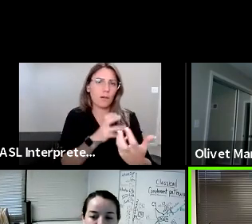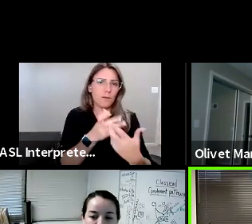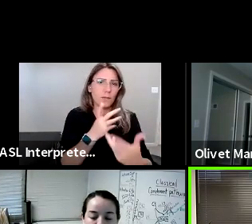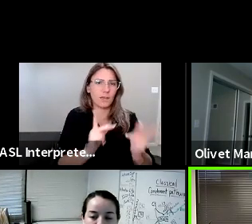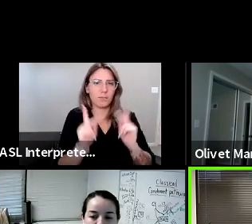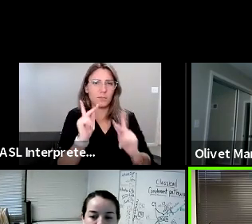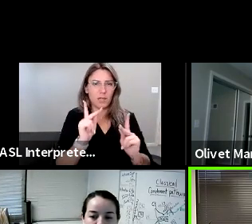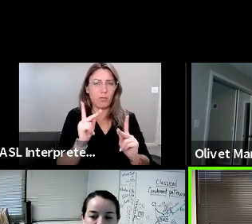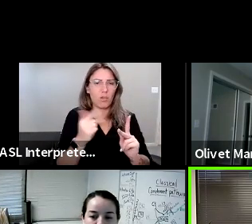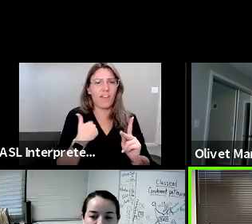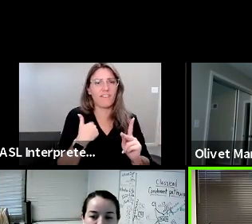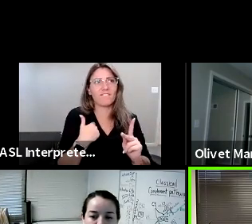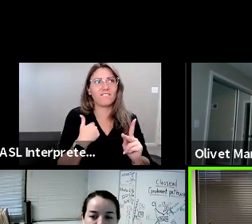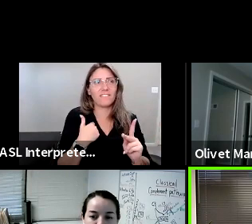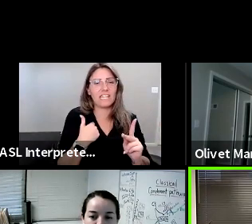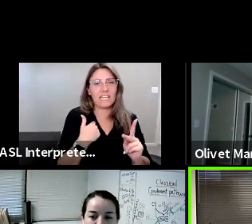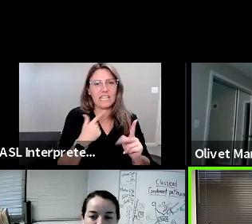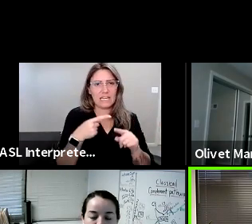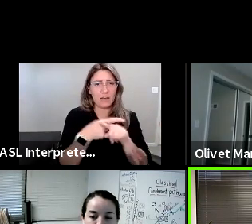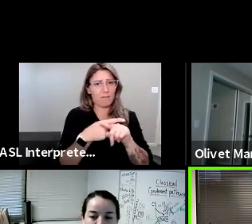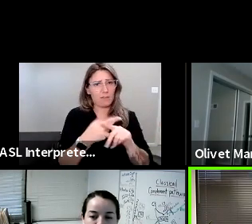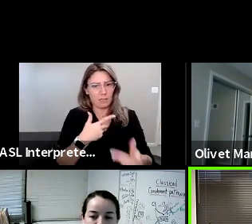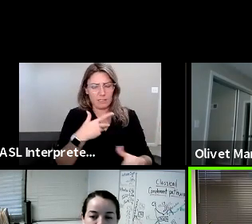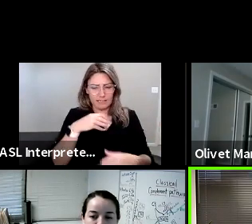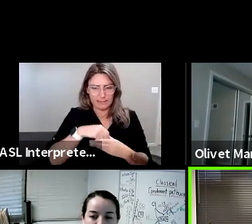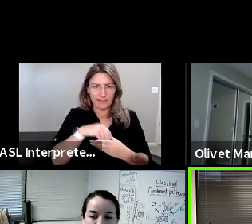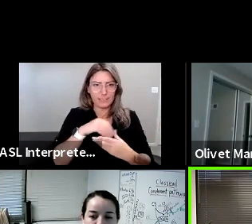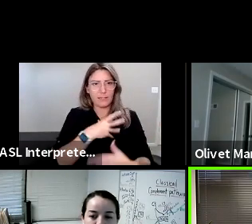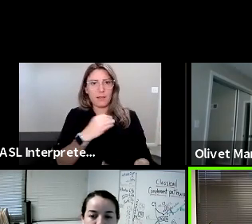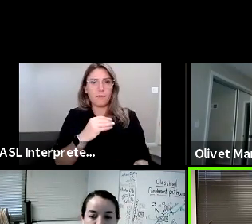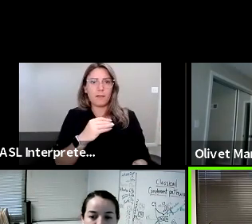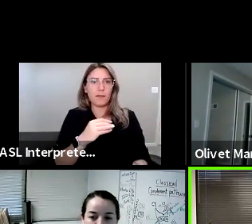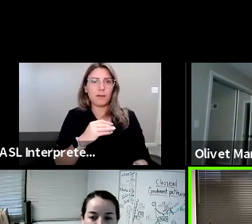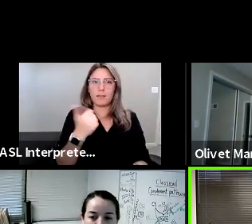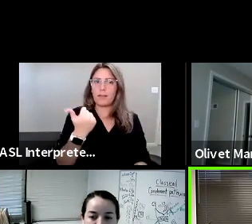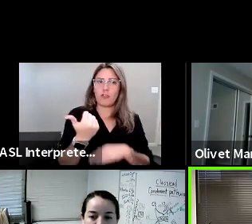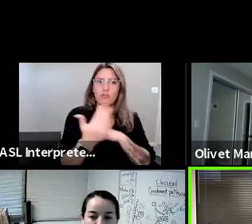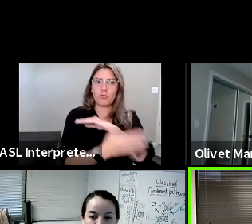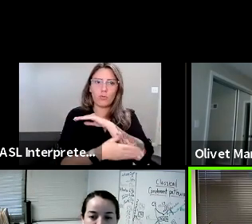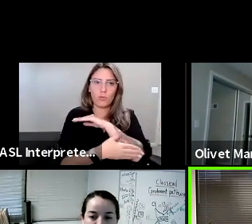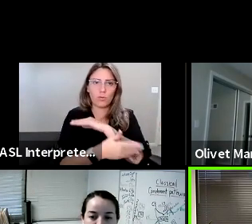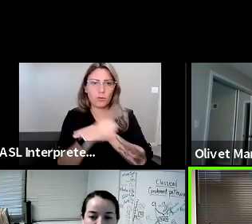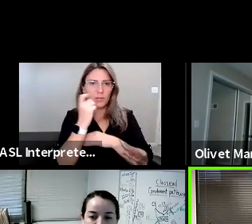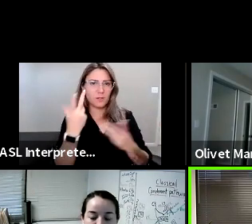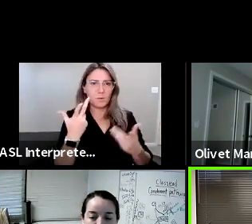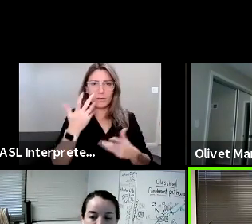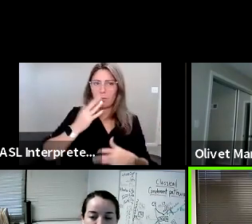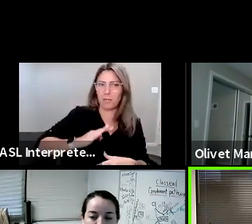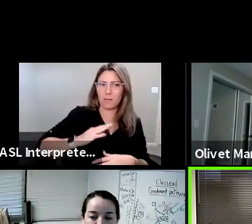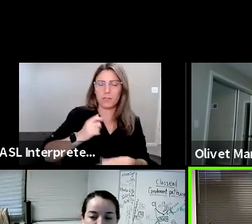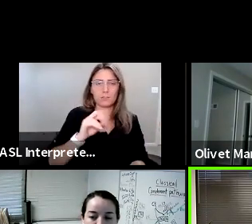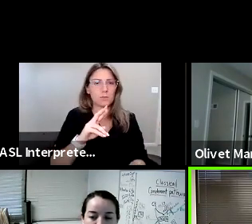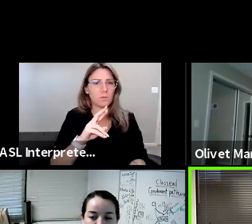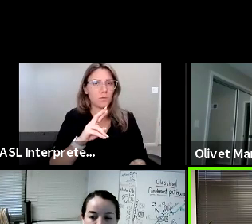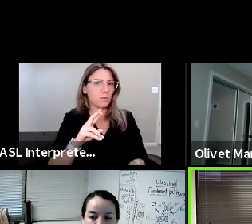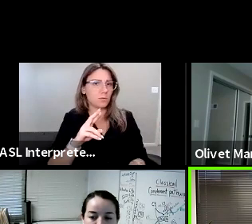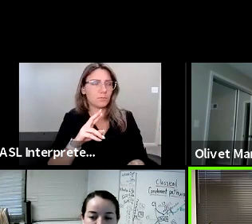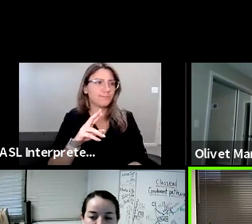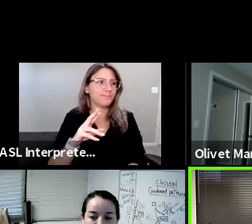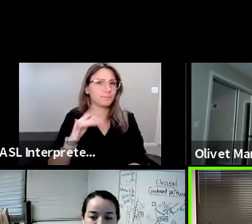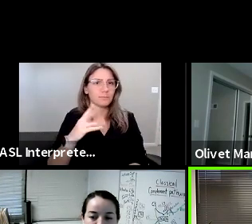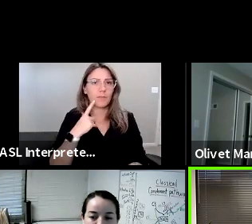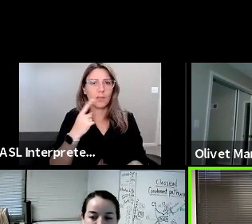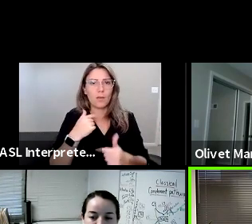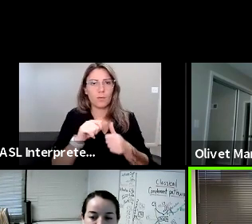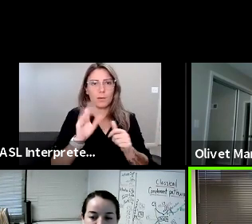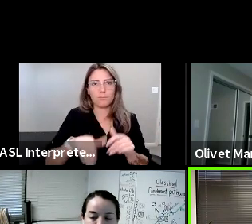kind of having conflicts between themselves or the different countries because what are the benefits that they get, or you know, I remember growing